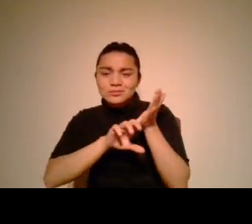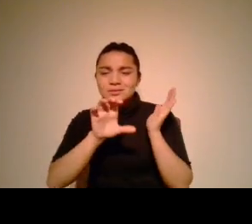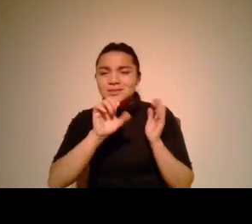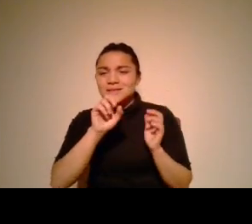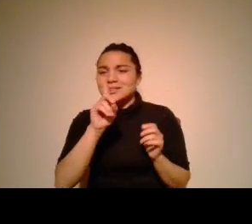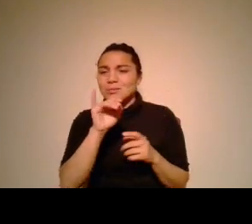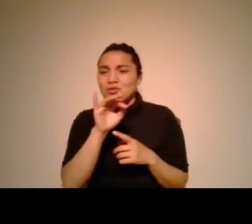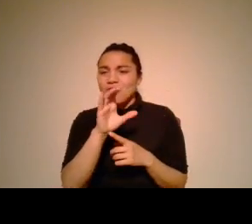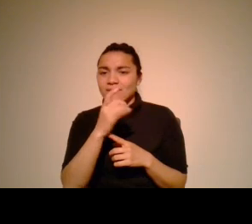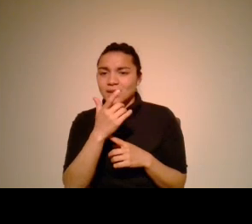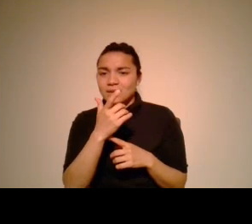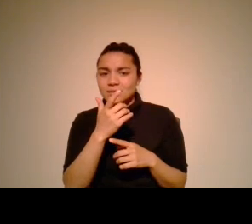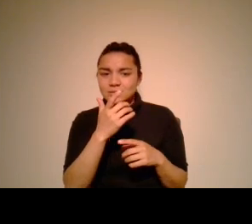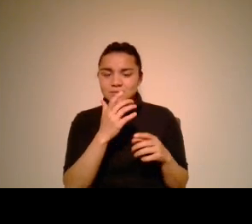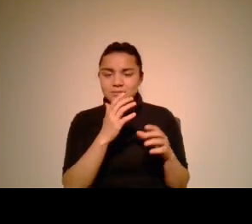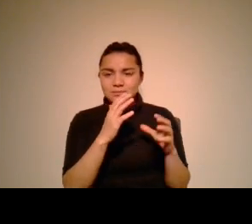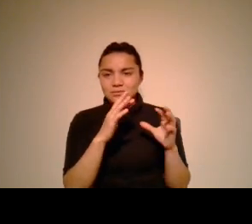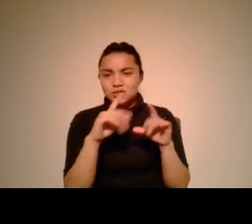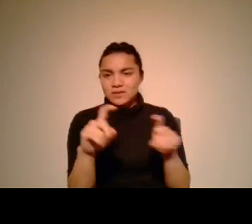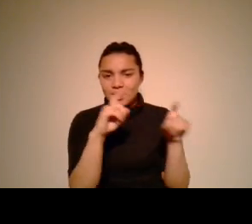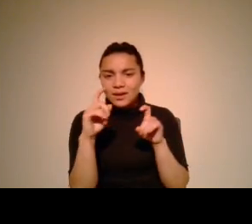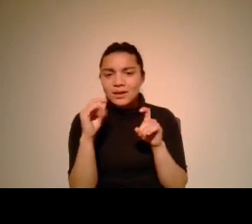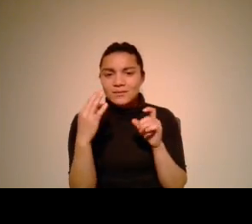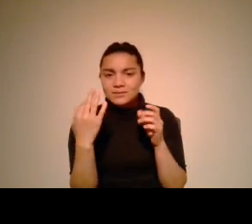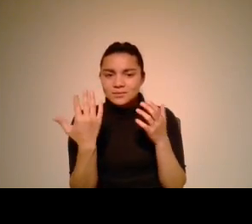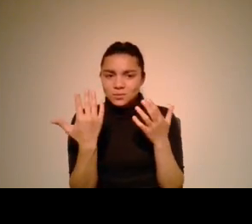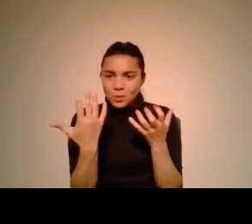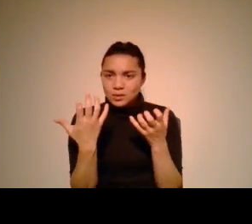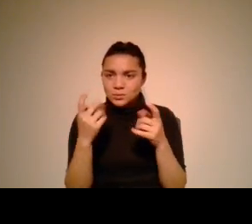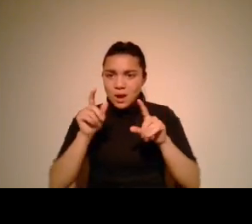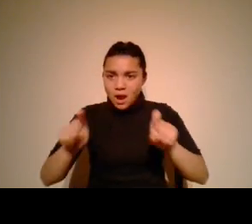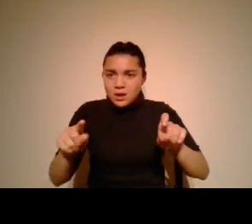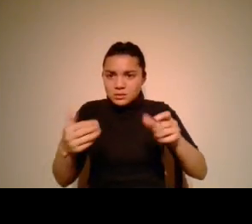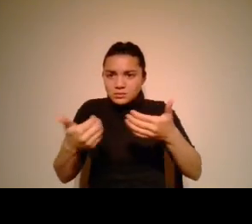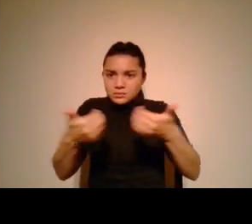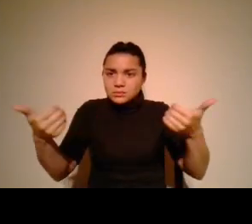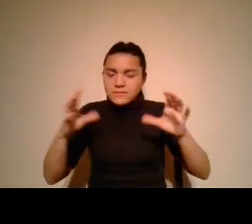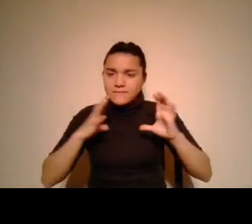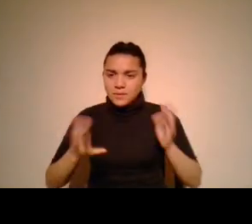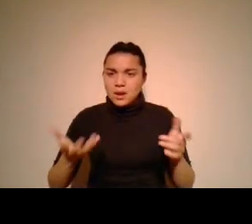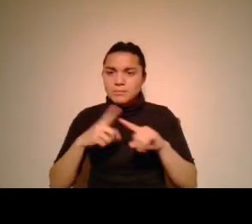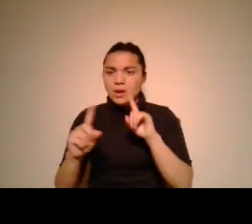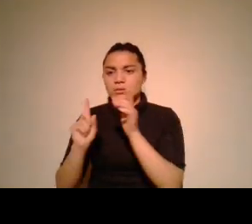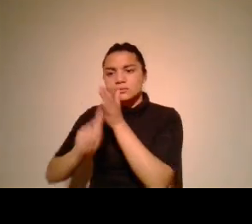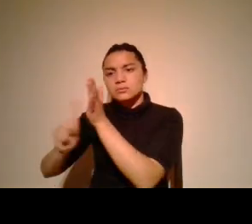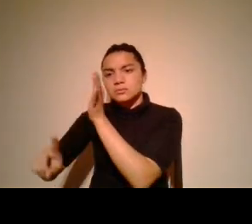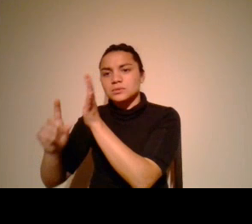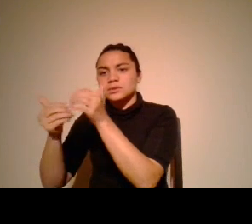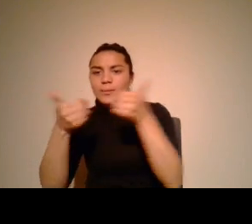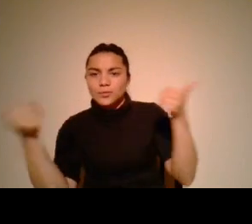sex and gender, you should probe those differently and carefully. And you should theoretically support